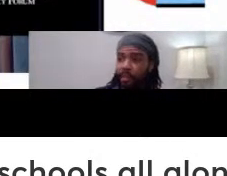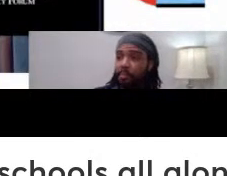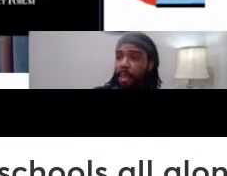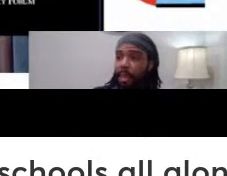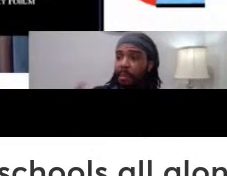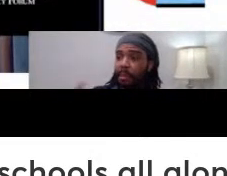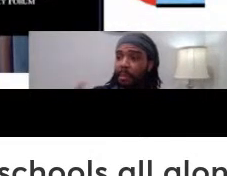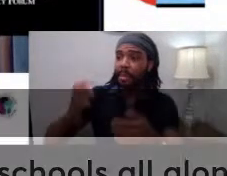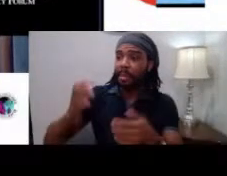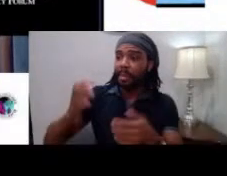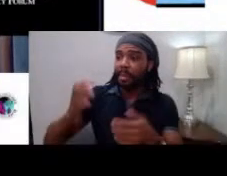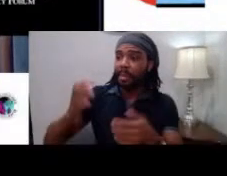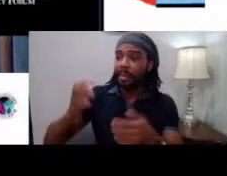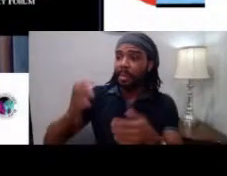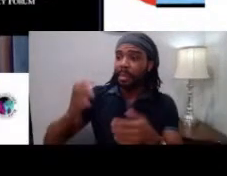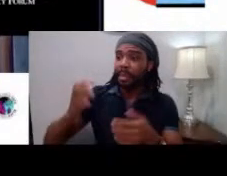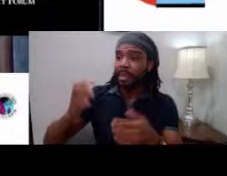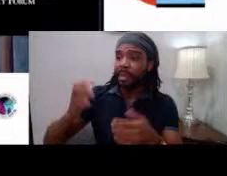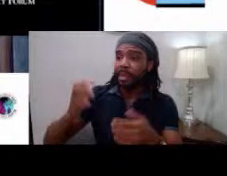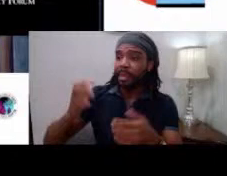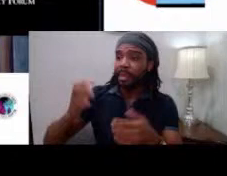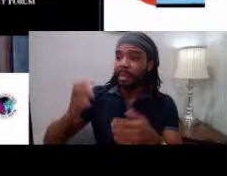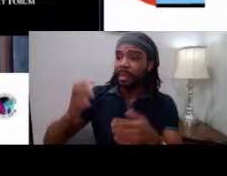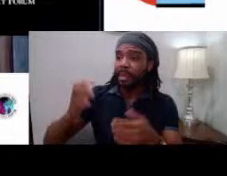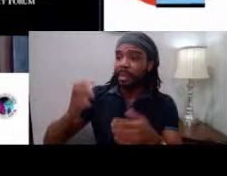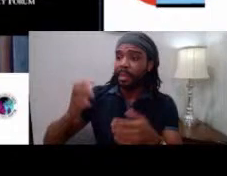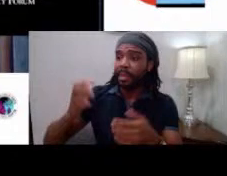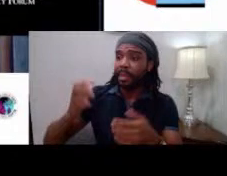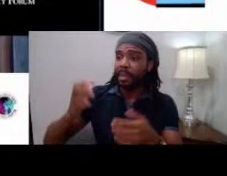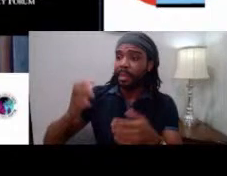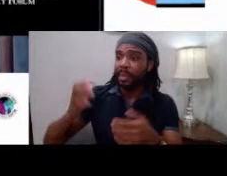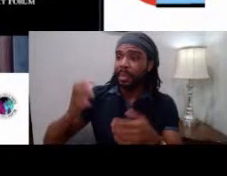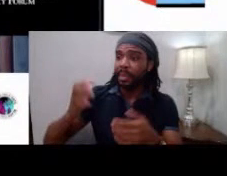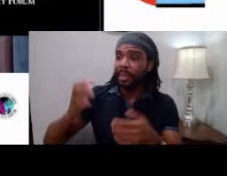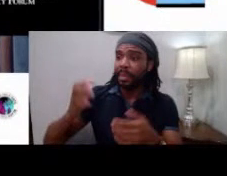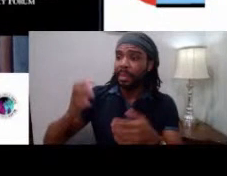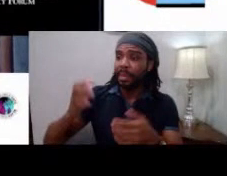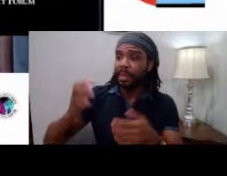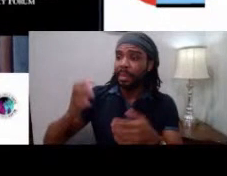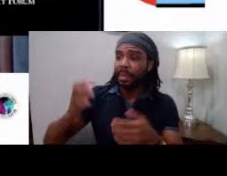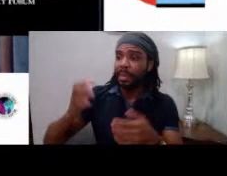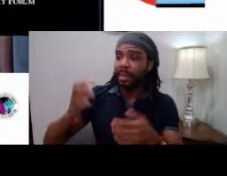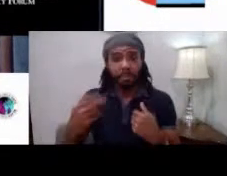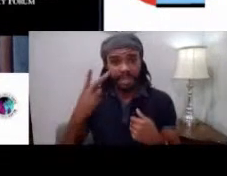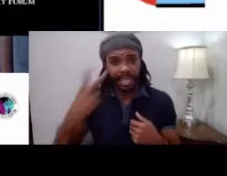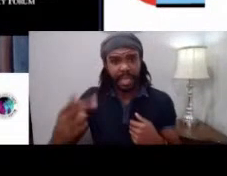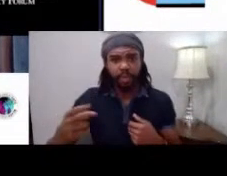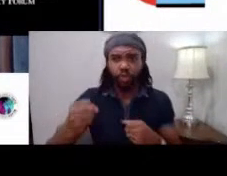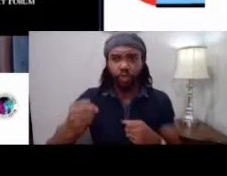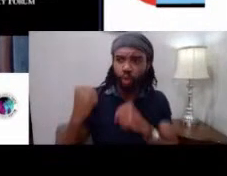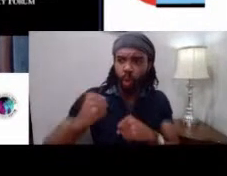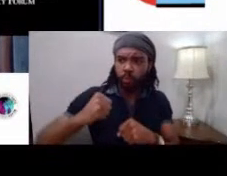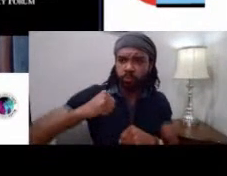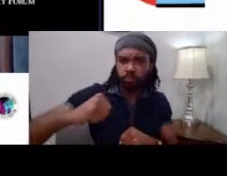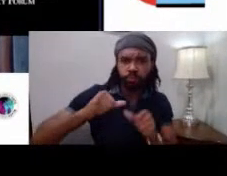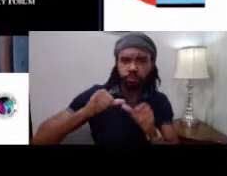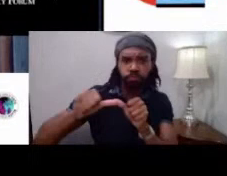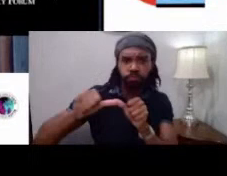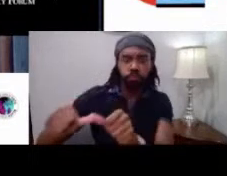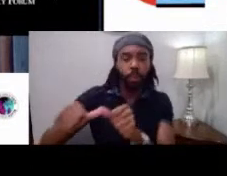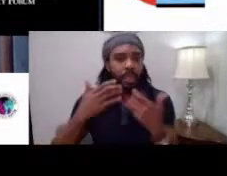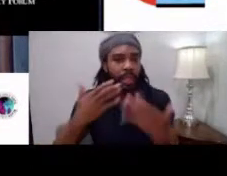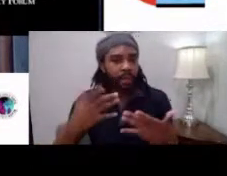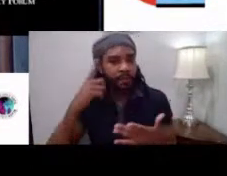been considerable resistance. And we are thankful, for example, for the lawsuits filed against Oklahoma, New